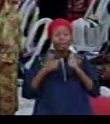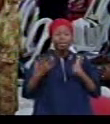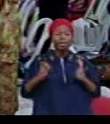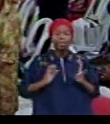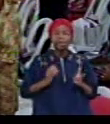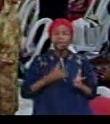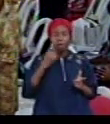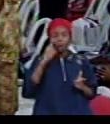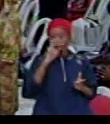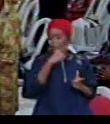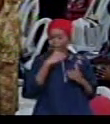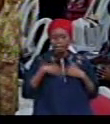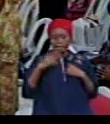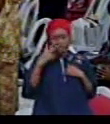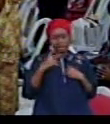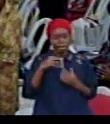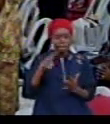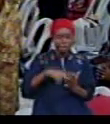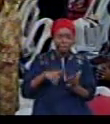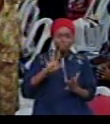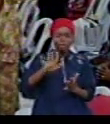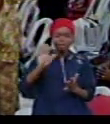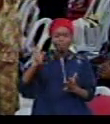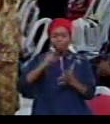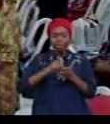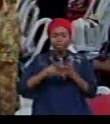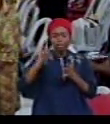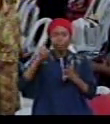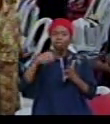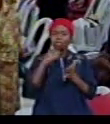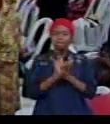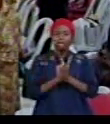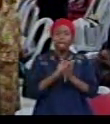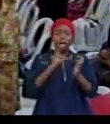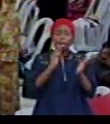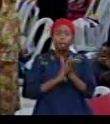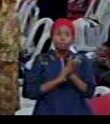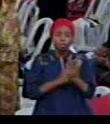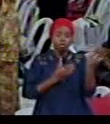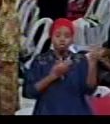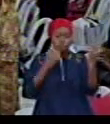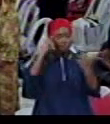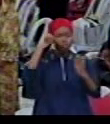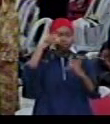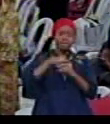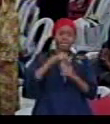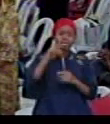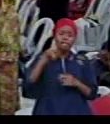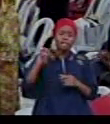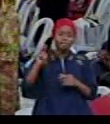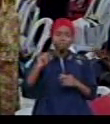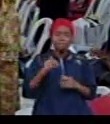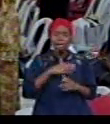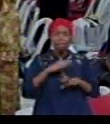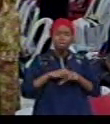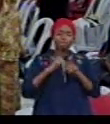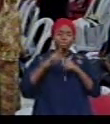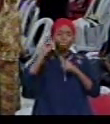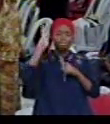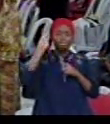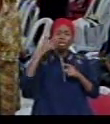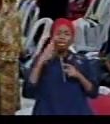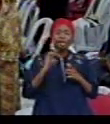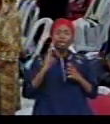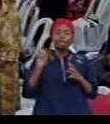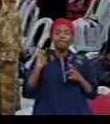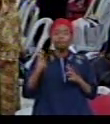Psalm 65 verse 1 says, praise waiteth for thee, O God, in Zion, and unto thee shall the vow be performed.